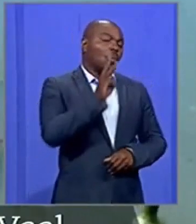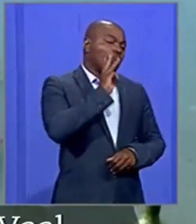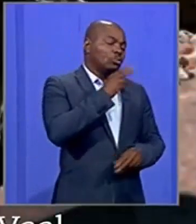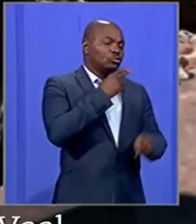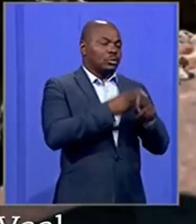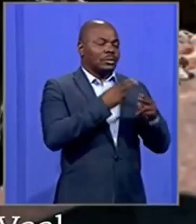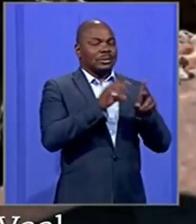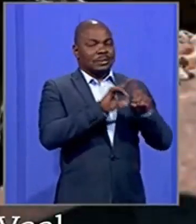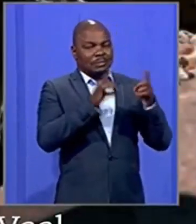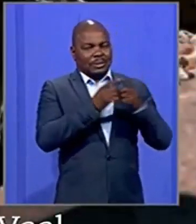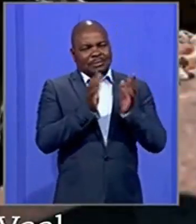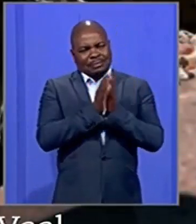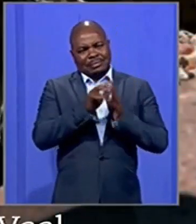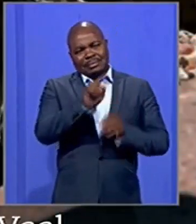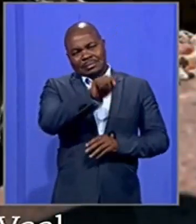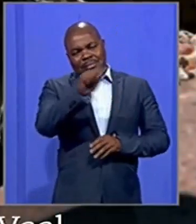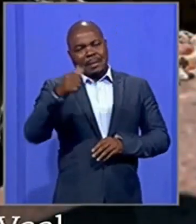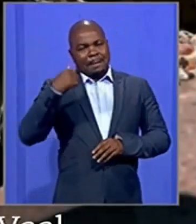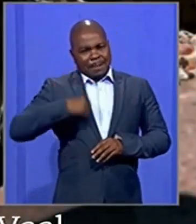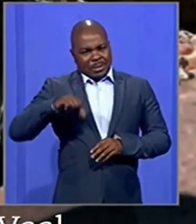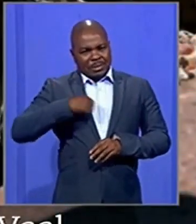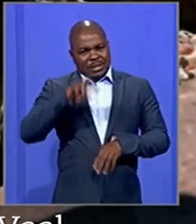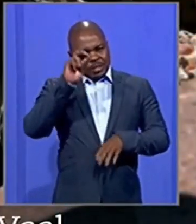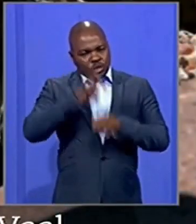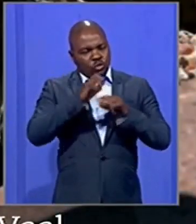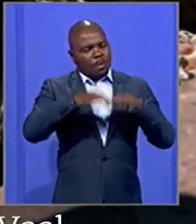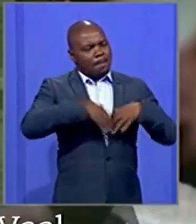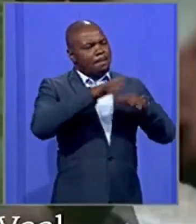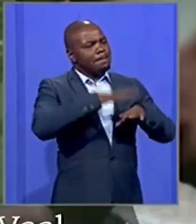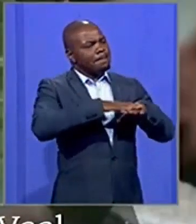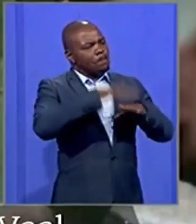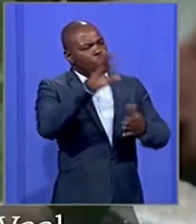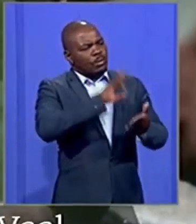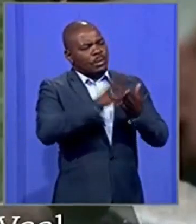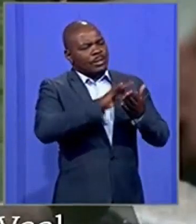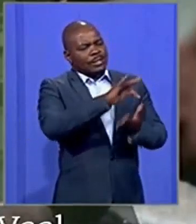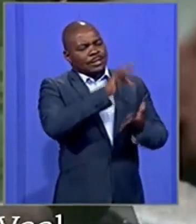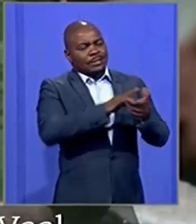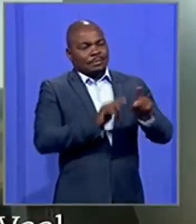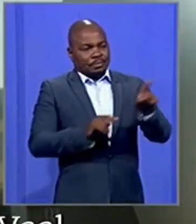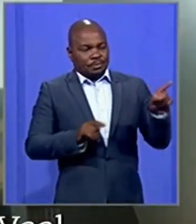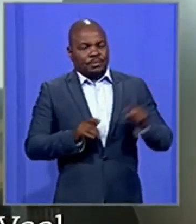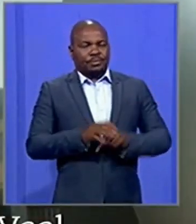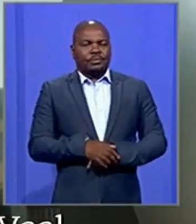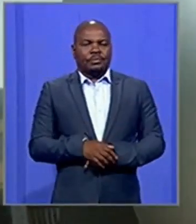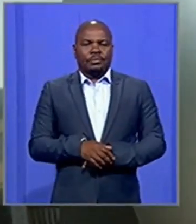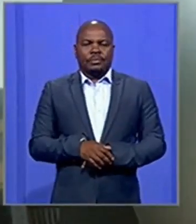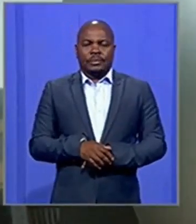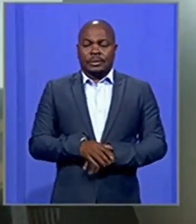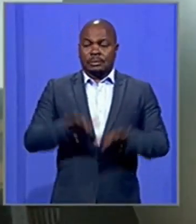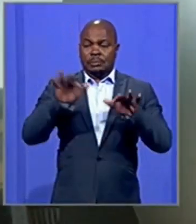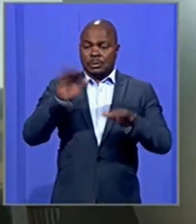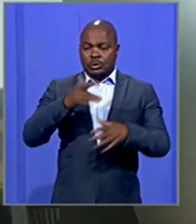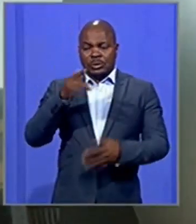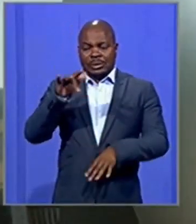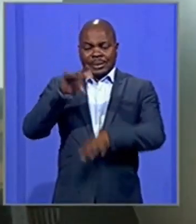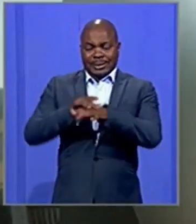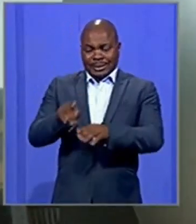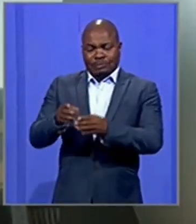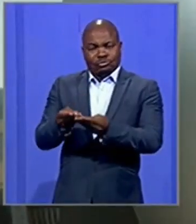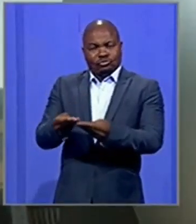re kgopetše mebasepala go oketša diplante tša go hlwekiša metsi. Water users should not be getting into contact with this algae. They